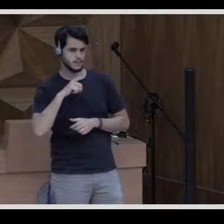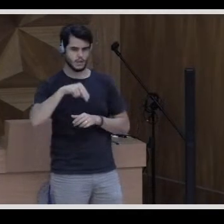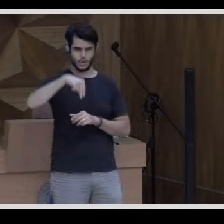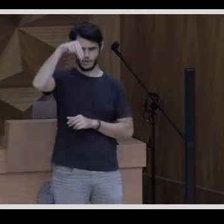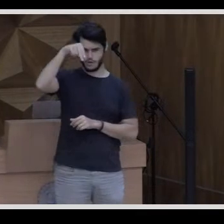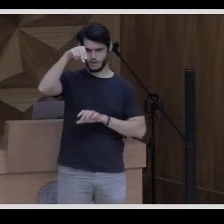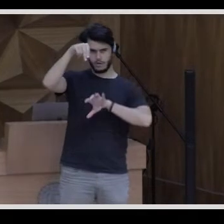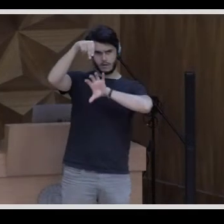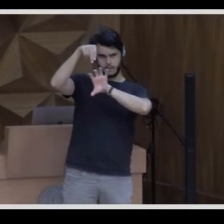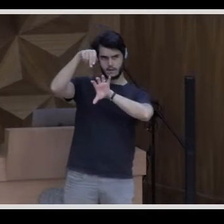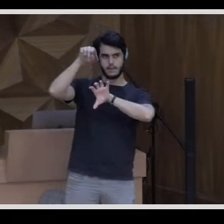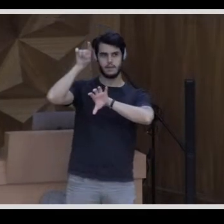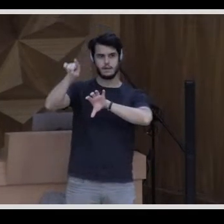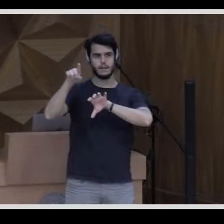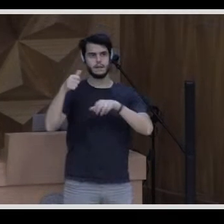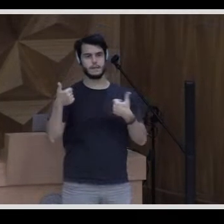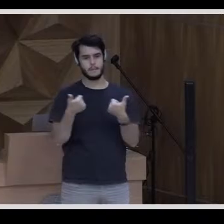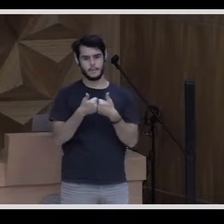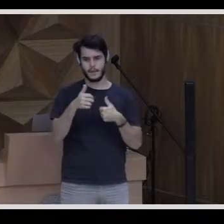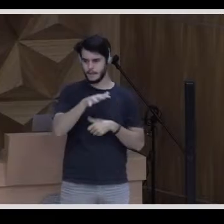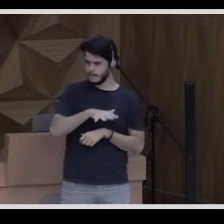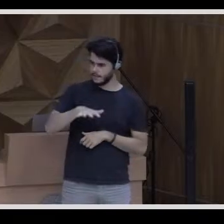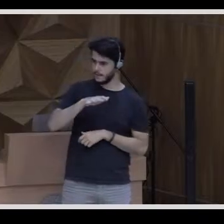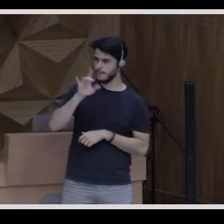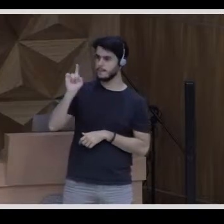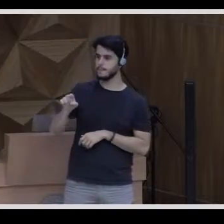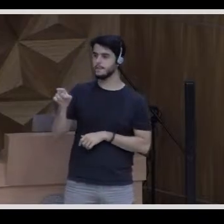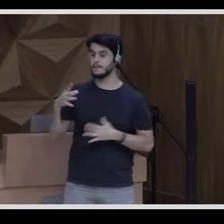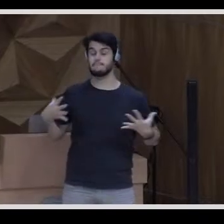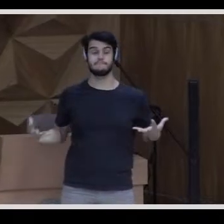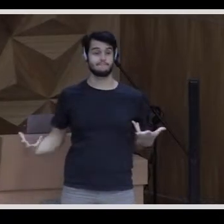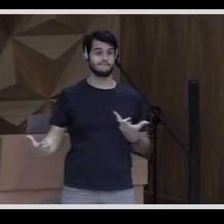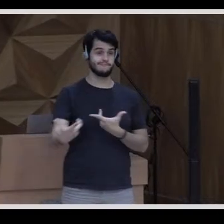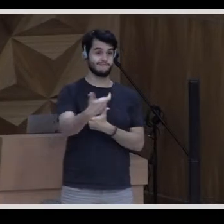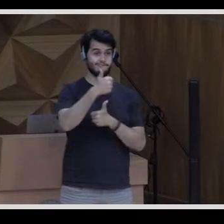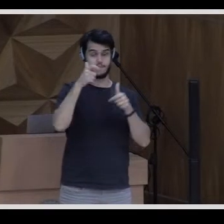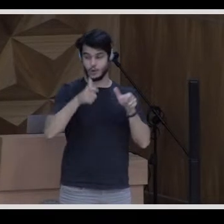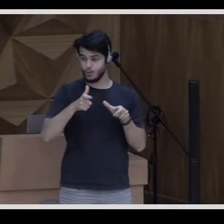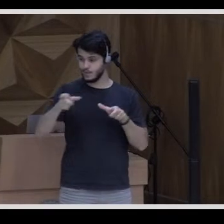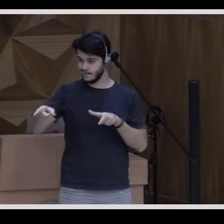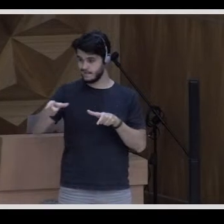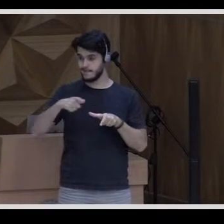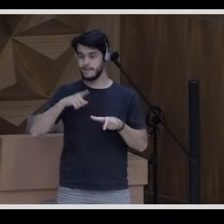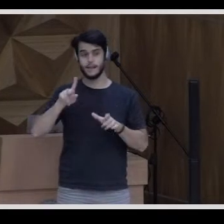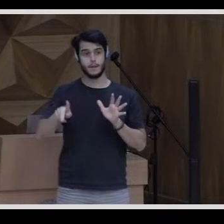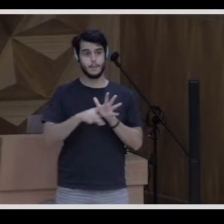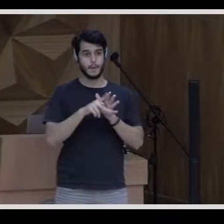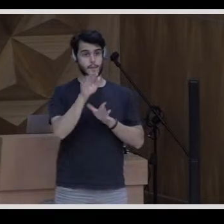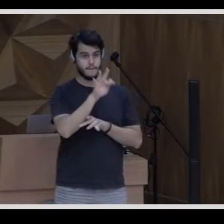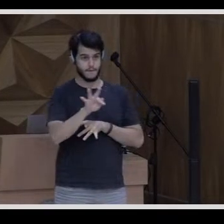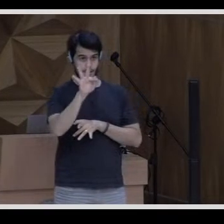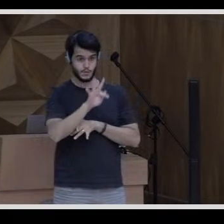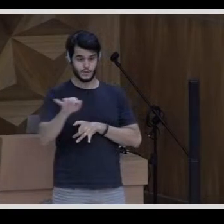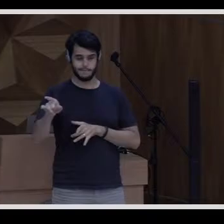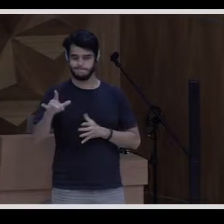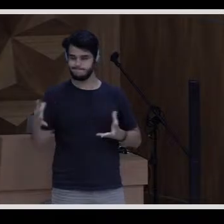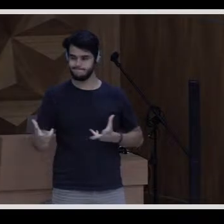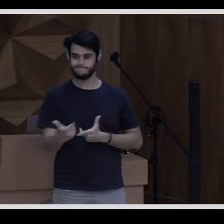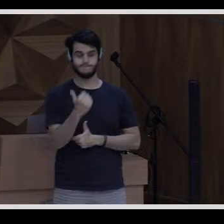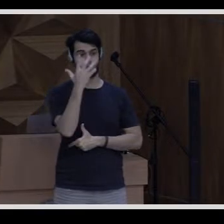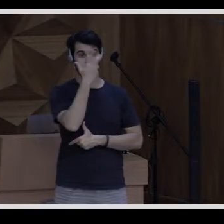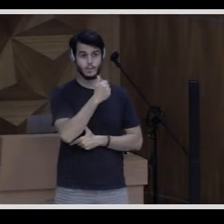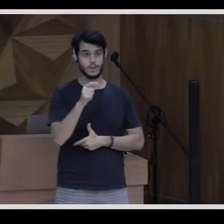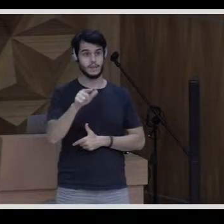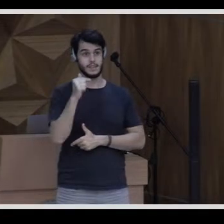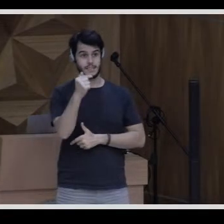of our campus. We have a stunning campus. We probably have the nicest looking campus of the 7 New Zealand universities. And